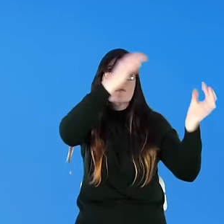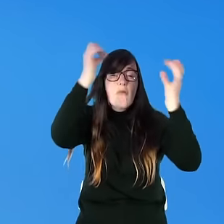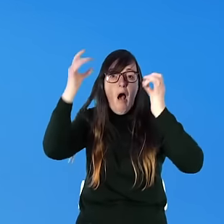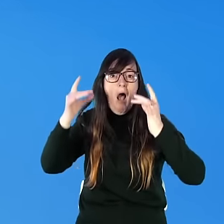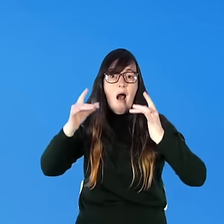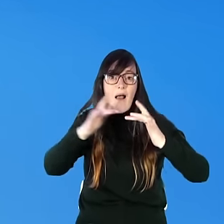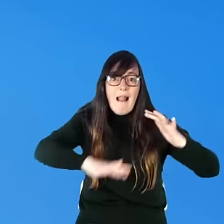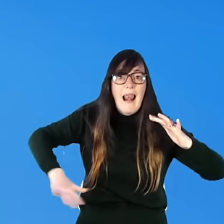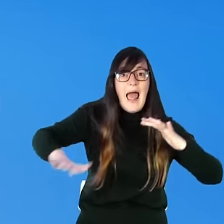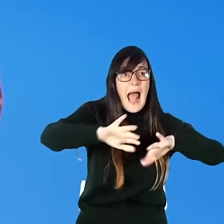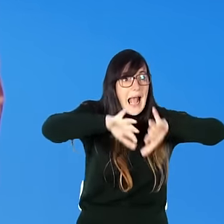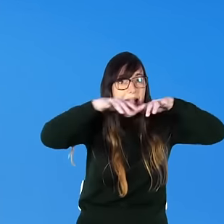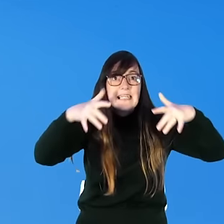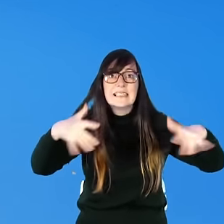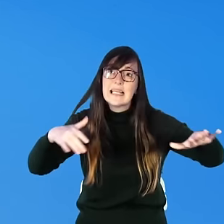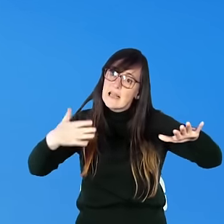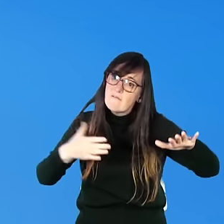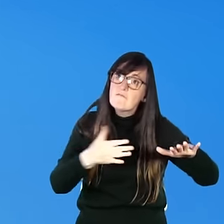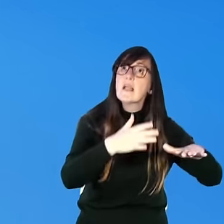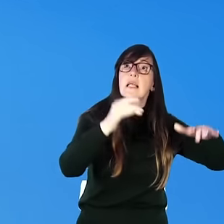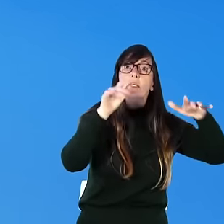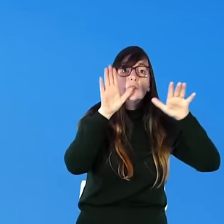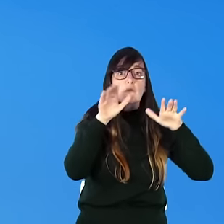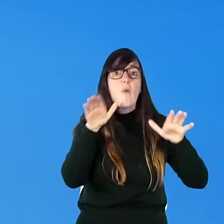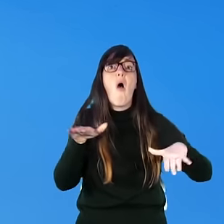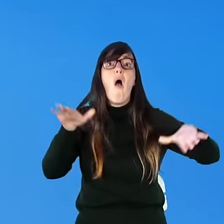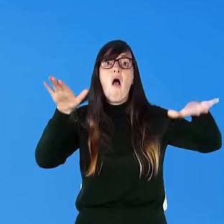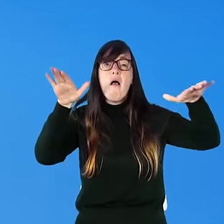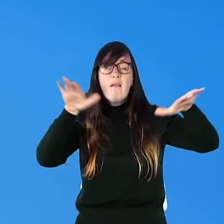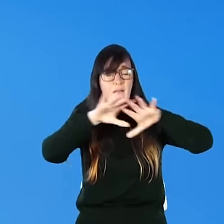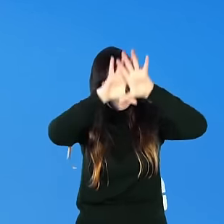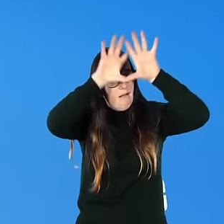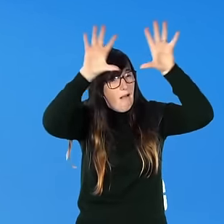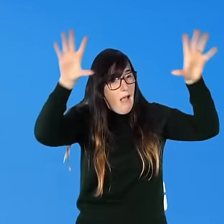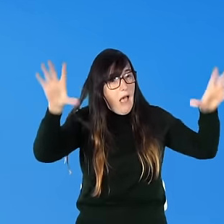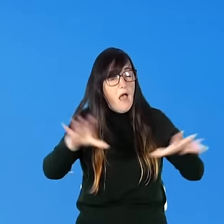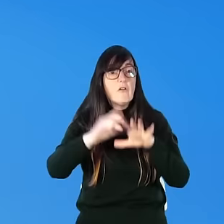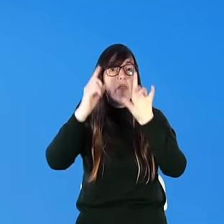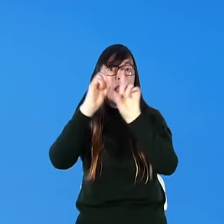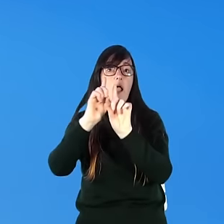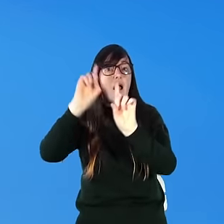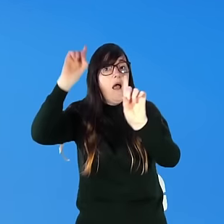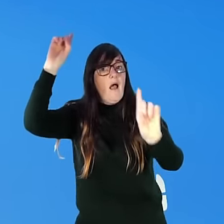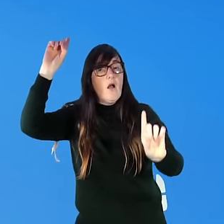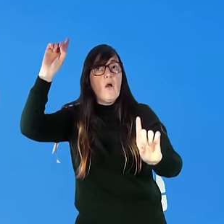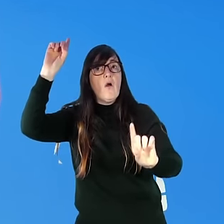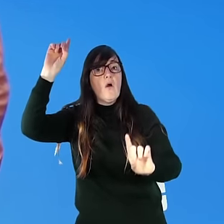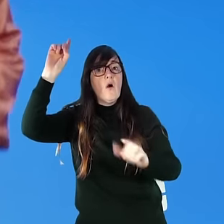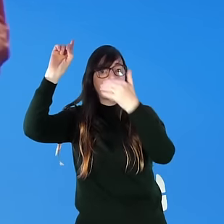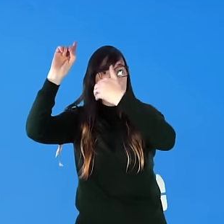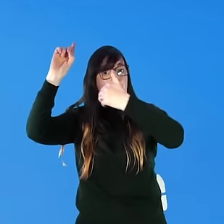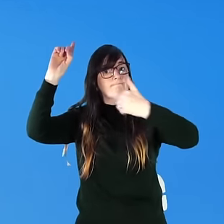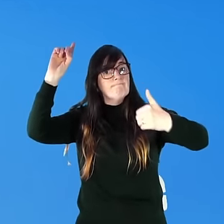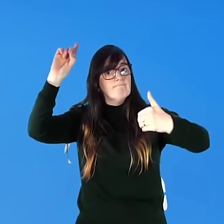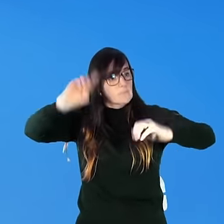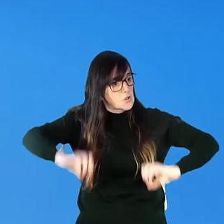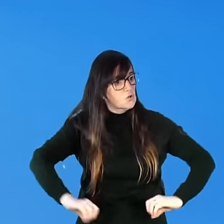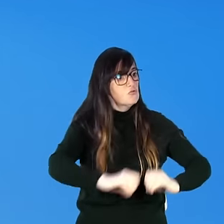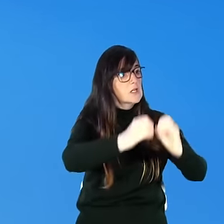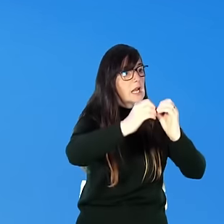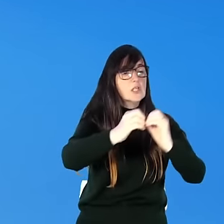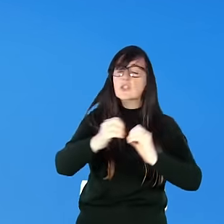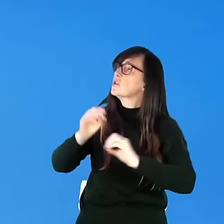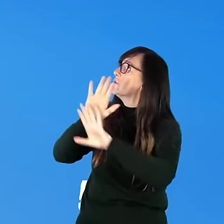the air, and the fish in the sea. The Bible starts with who God is. And we can